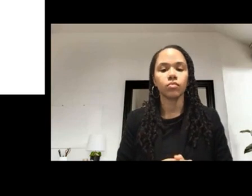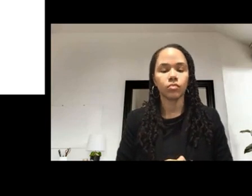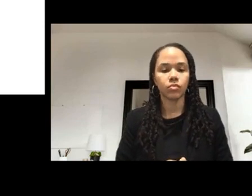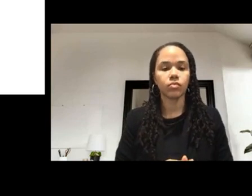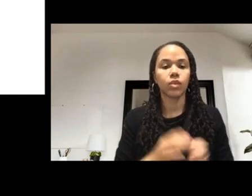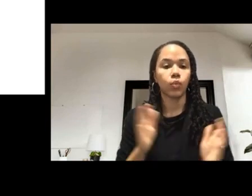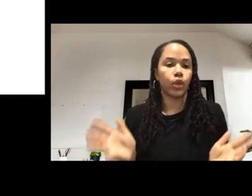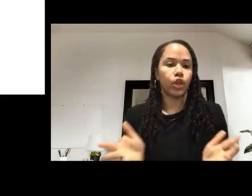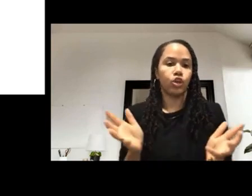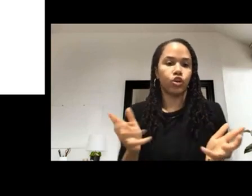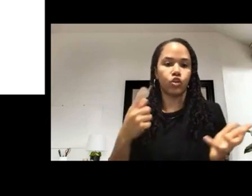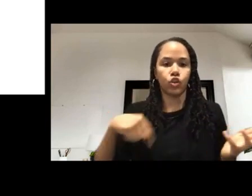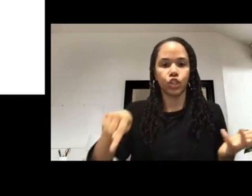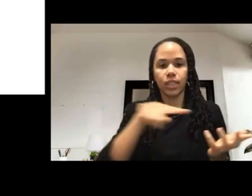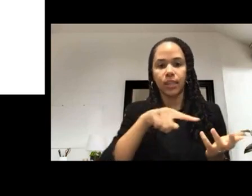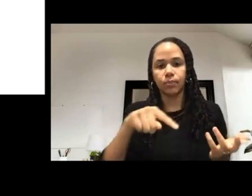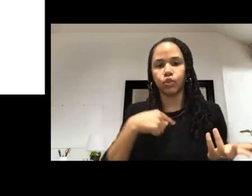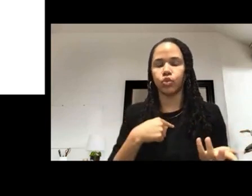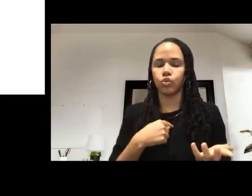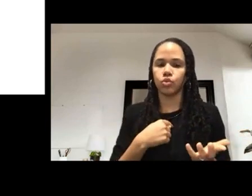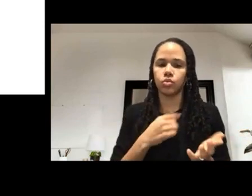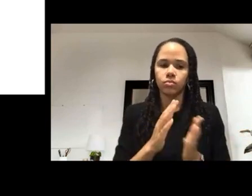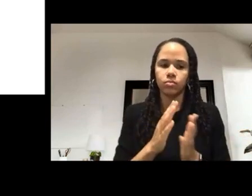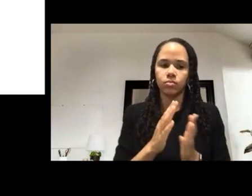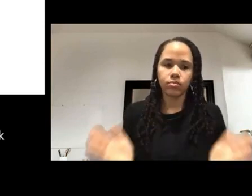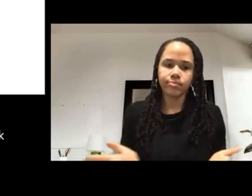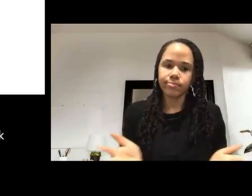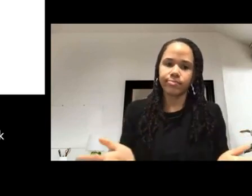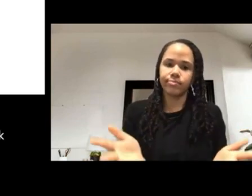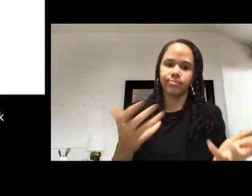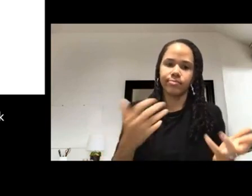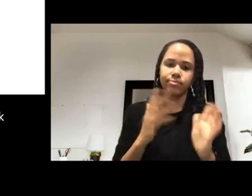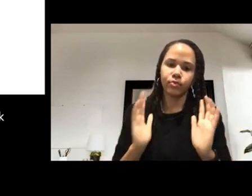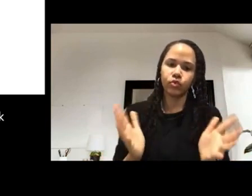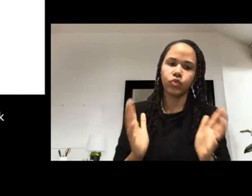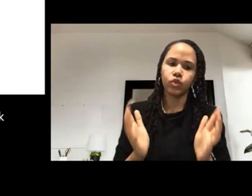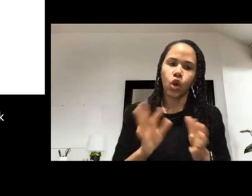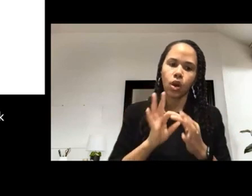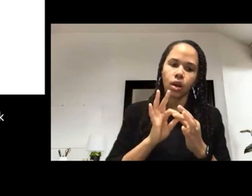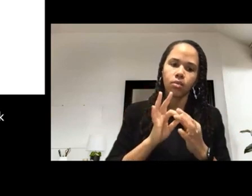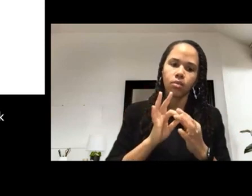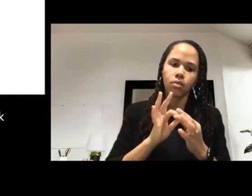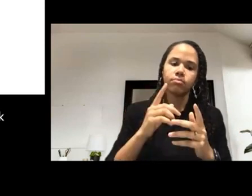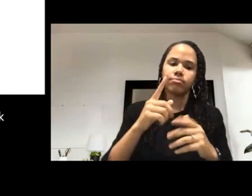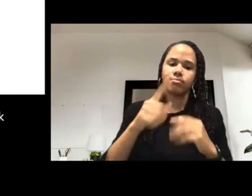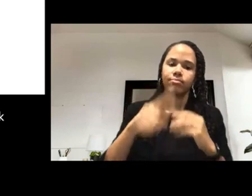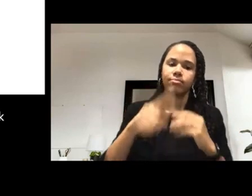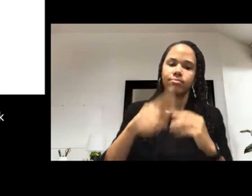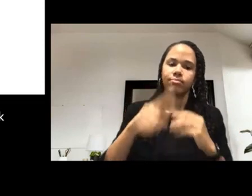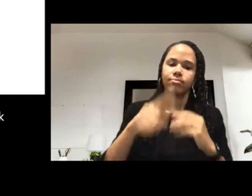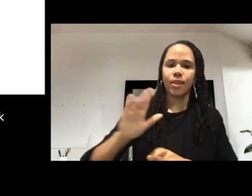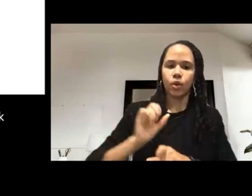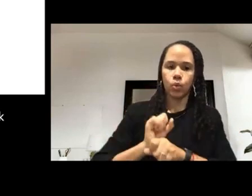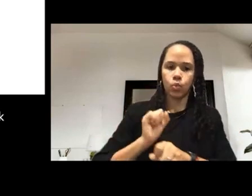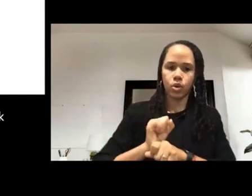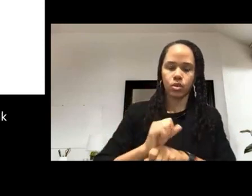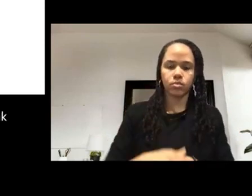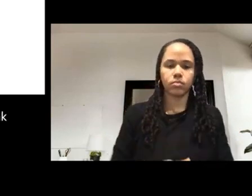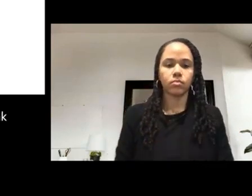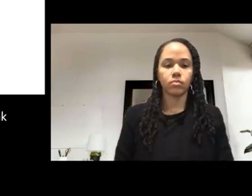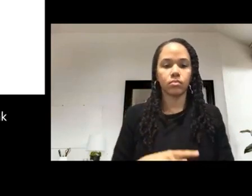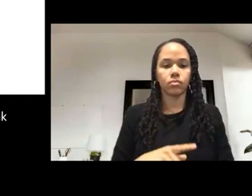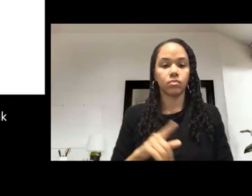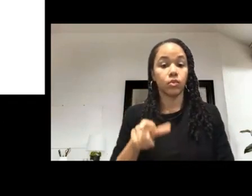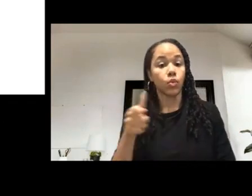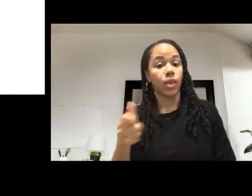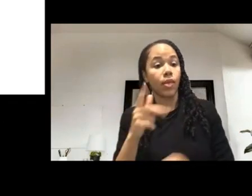them to proactively talk about their work, to think aloud, which worked incredibly well with one of our teams, so that the other person can keep up and